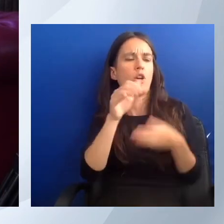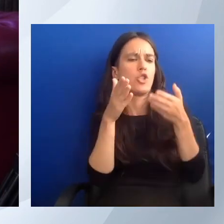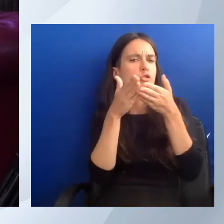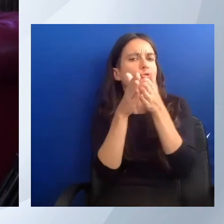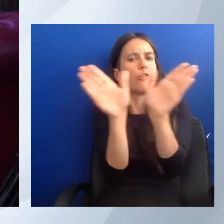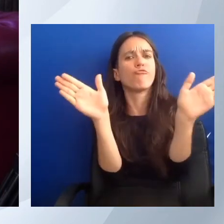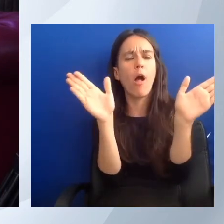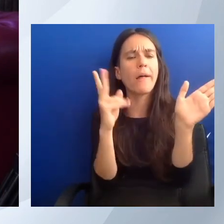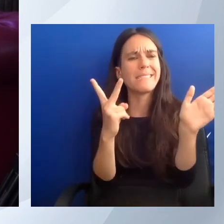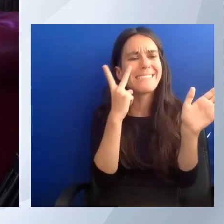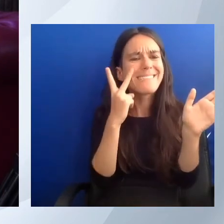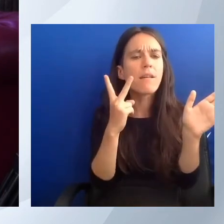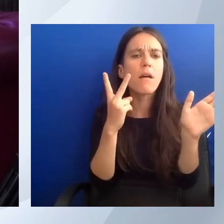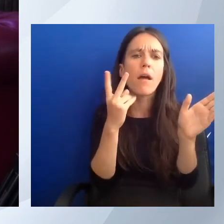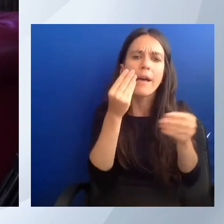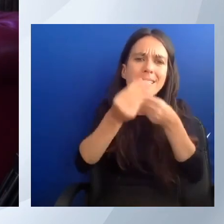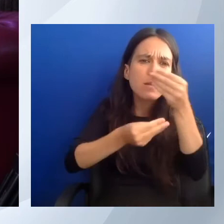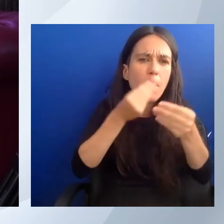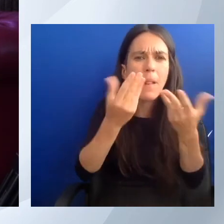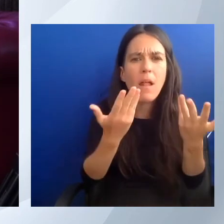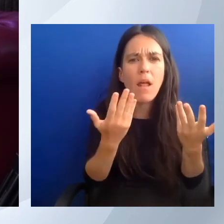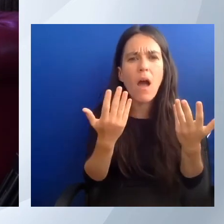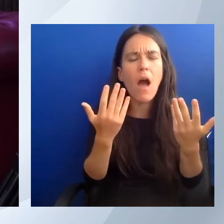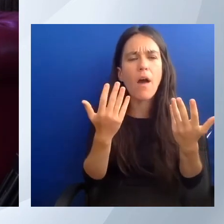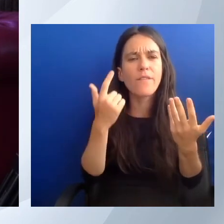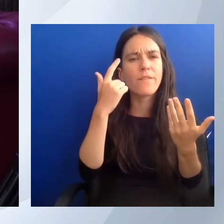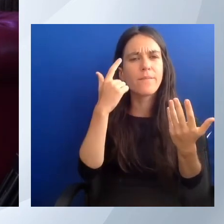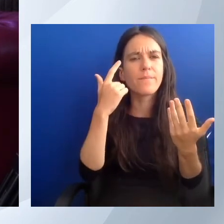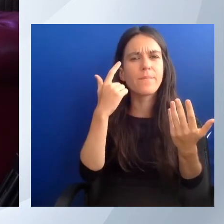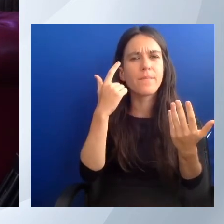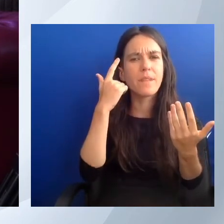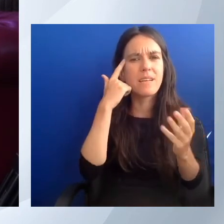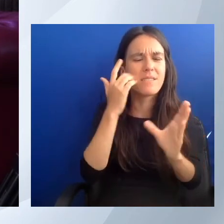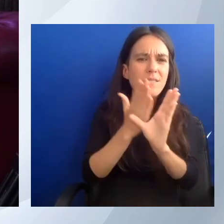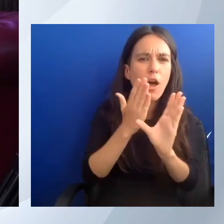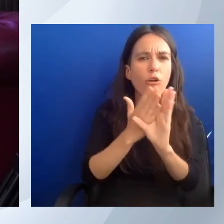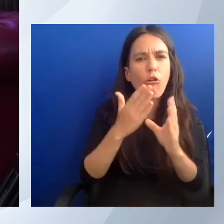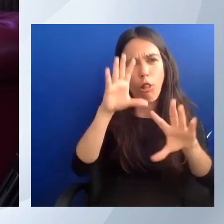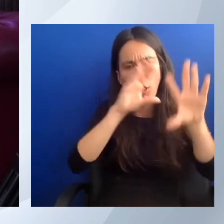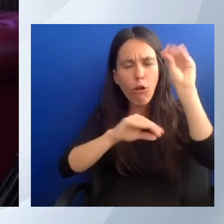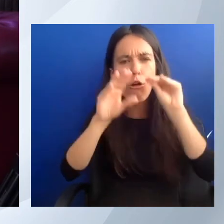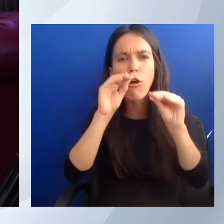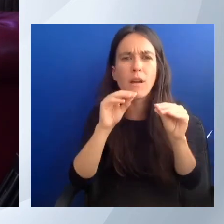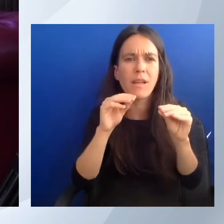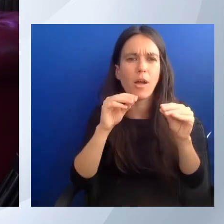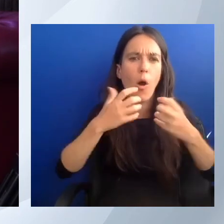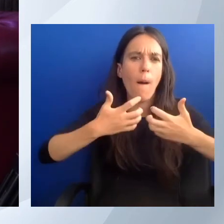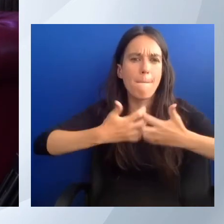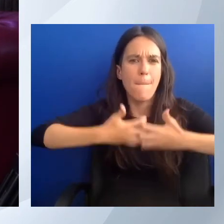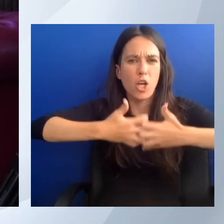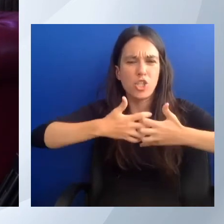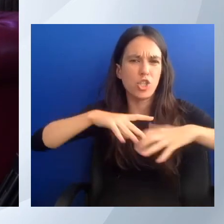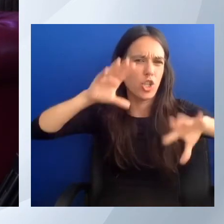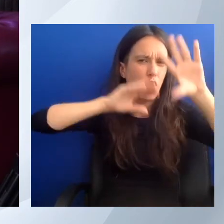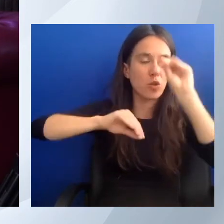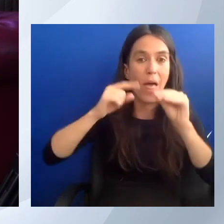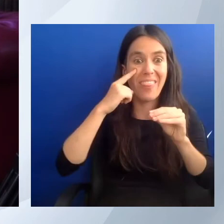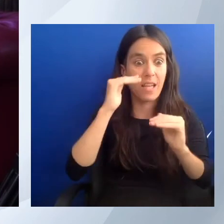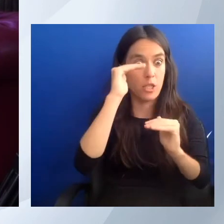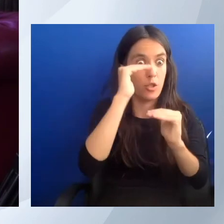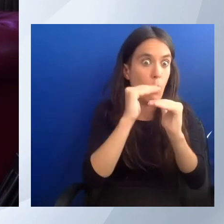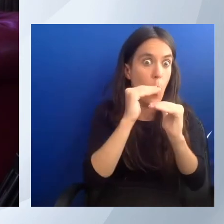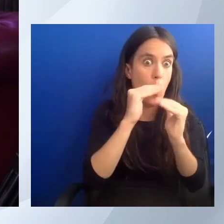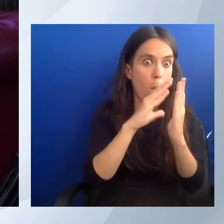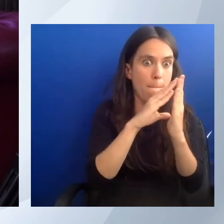use stuff like scikit-learn in Python to build machine learning models. Yeah. And it's really low level, so they start with small models, with small